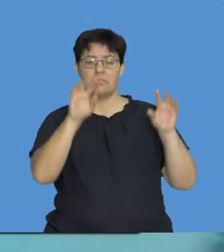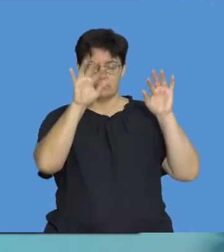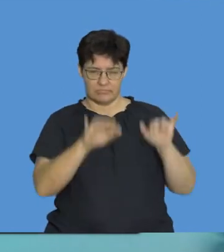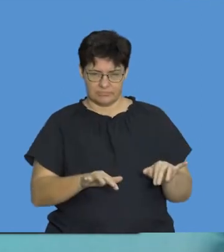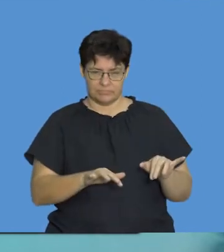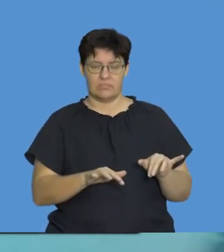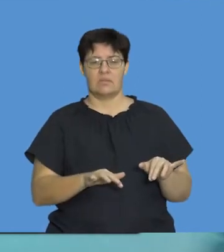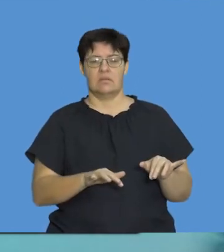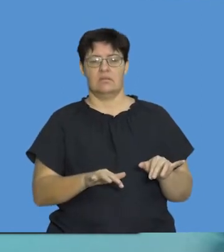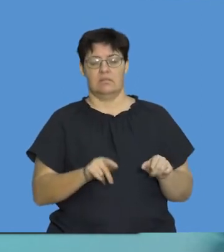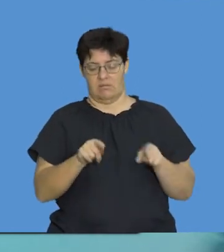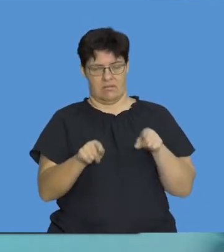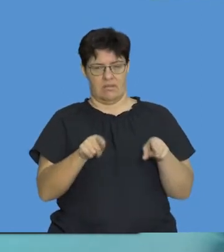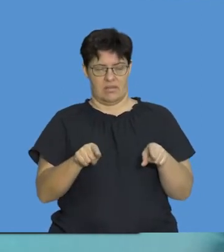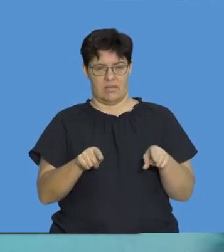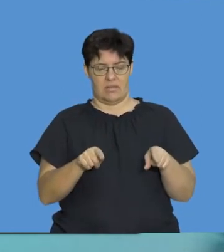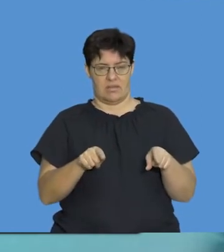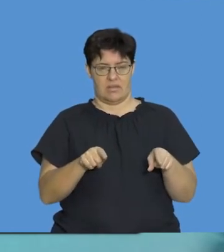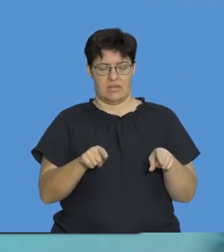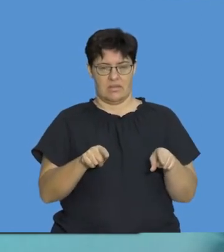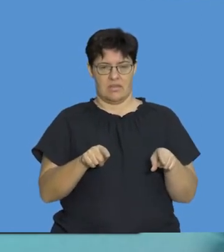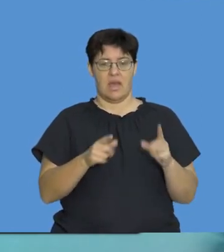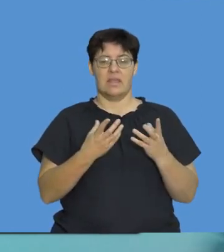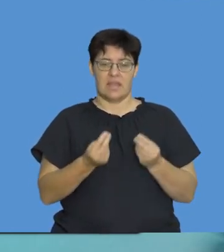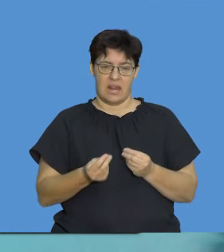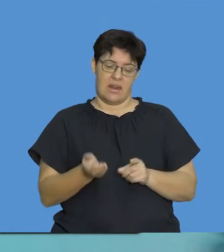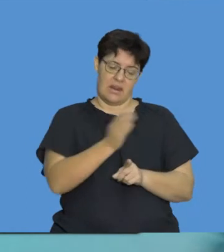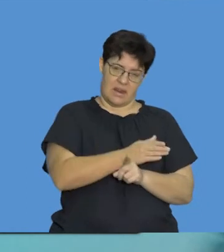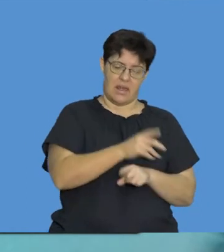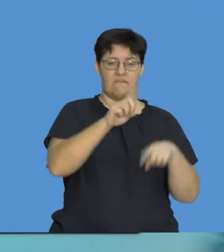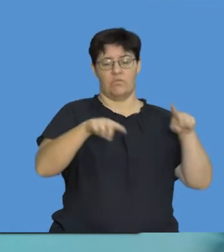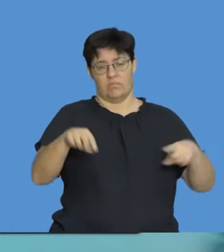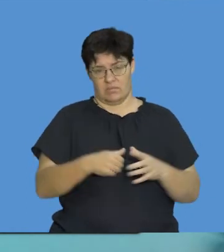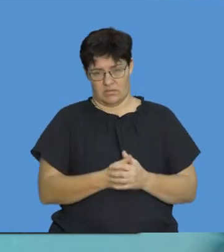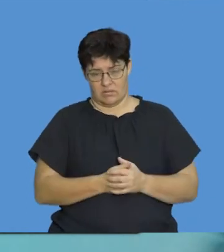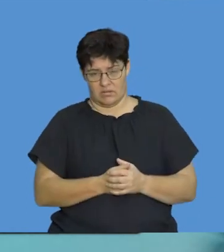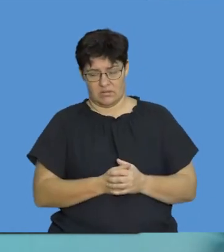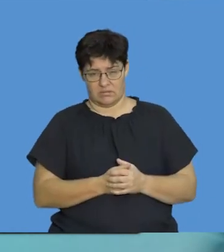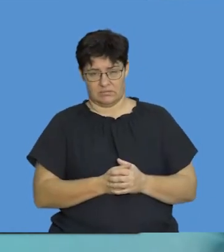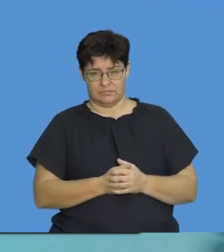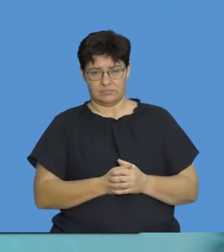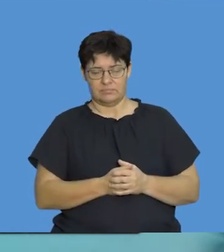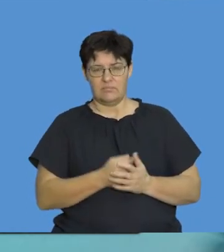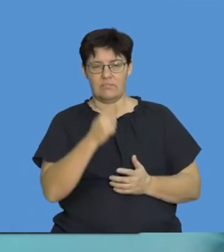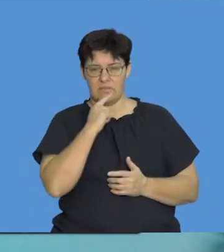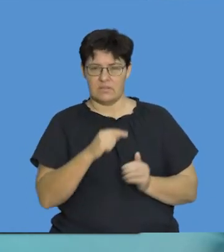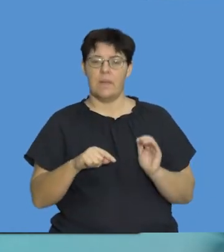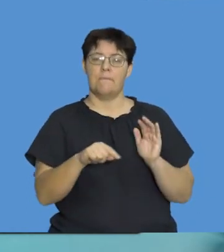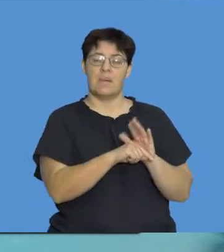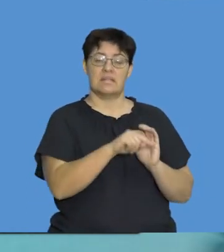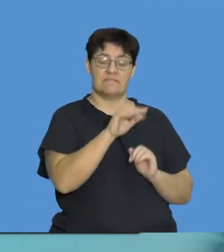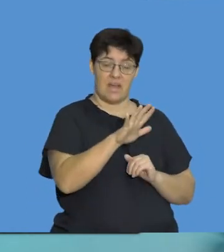first multiplying the two coefficients and then multiply the variables, right? So in this example, I have minus